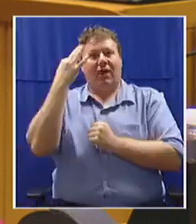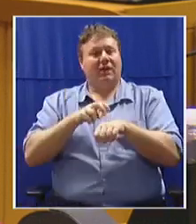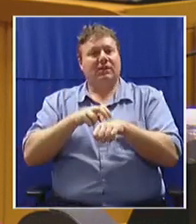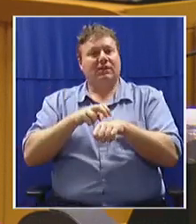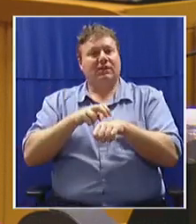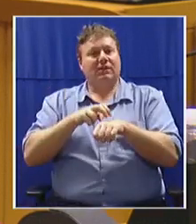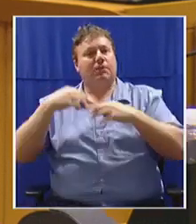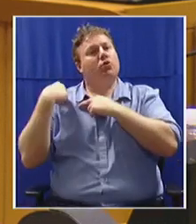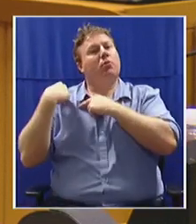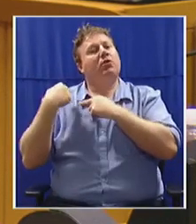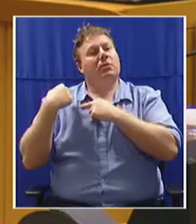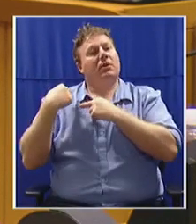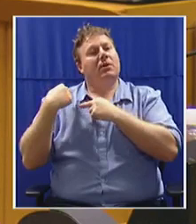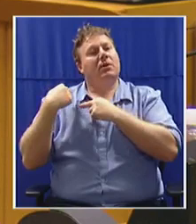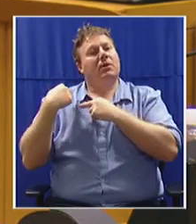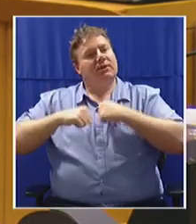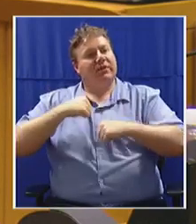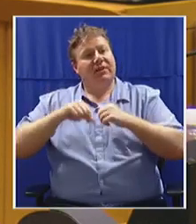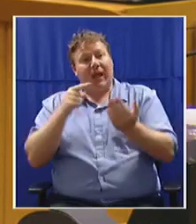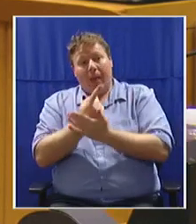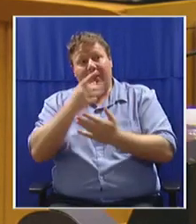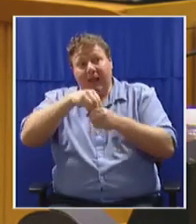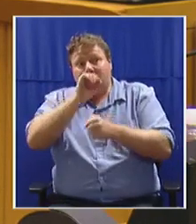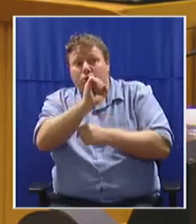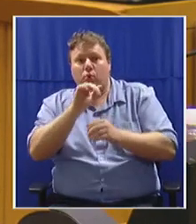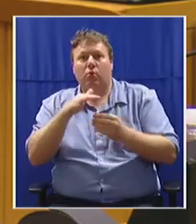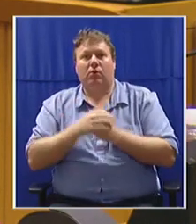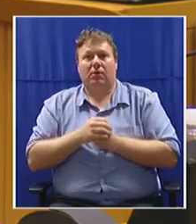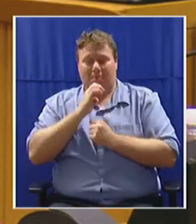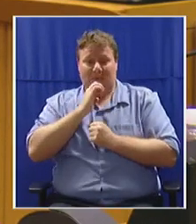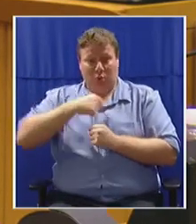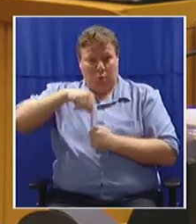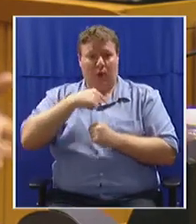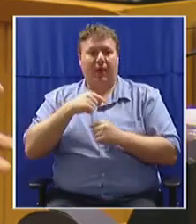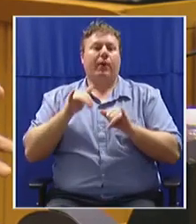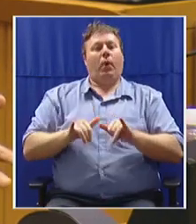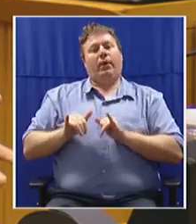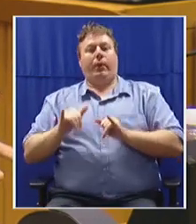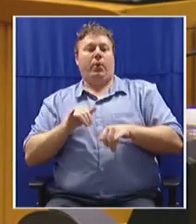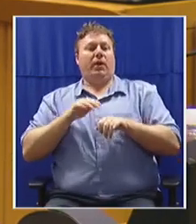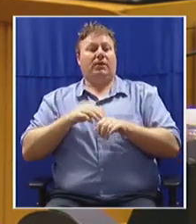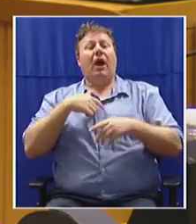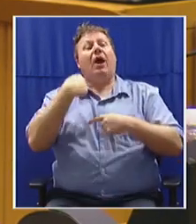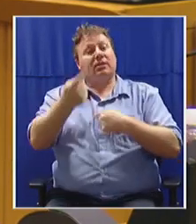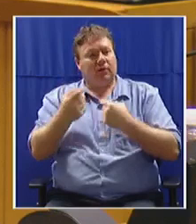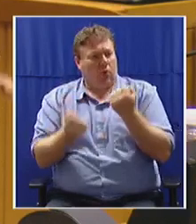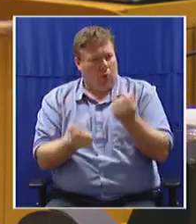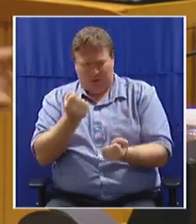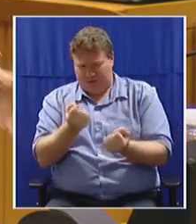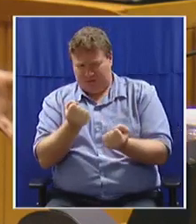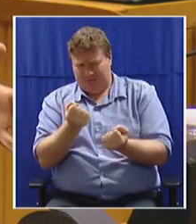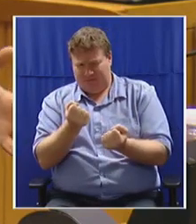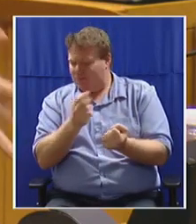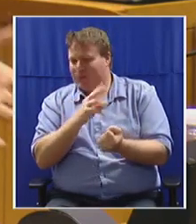activities happening under your watch. Essentially, you are saying we can't do our duty until a court says so. So a matter can